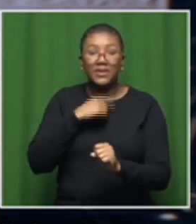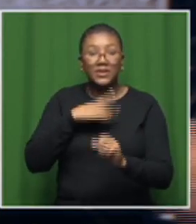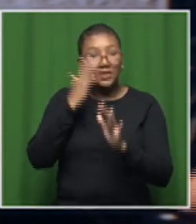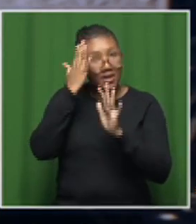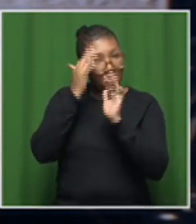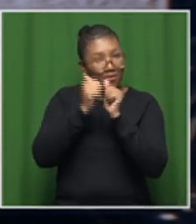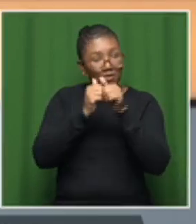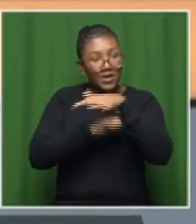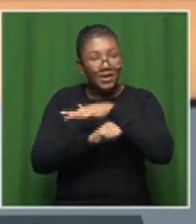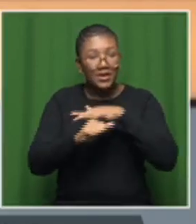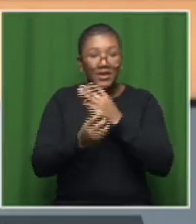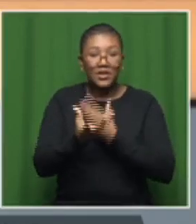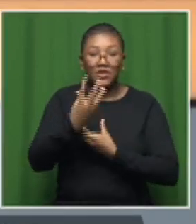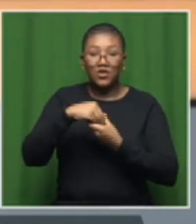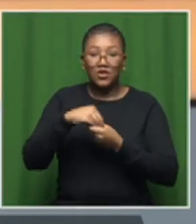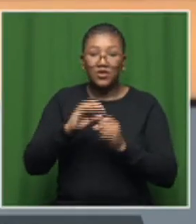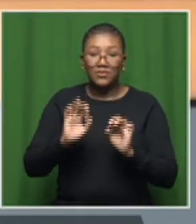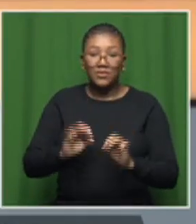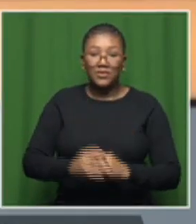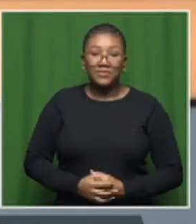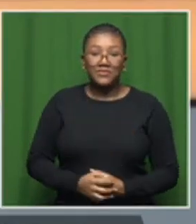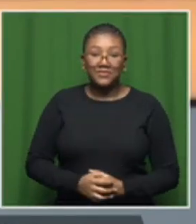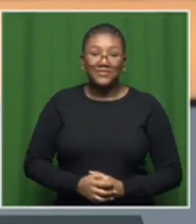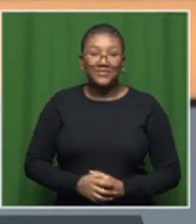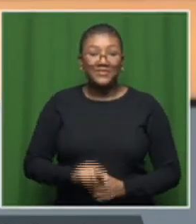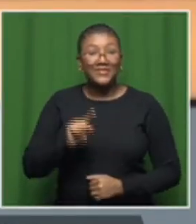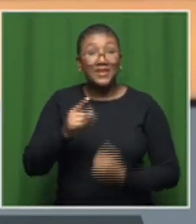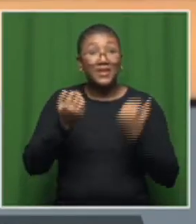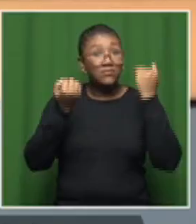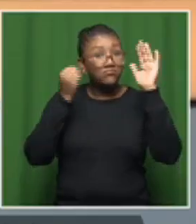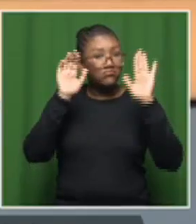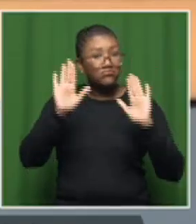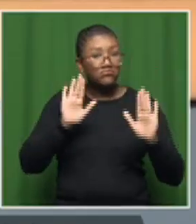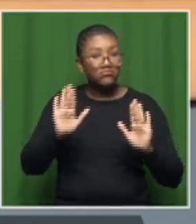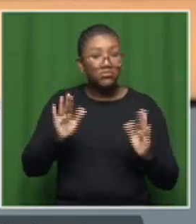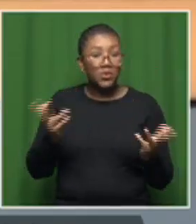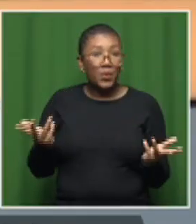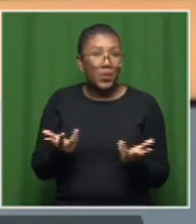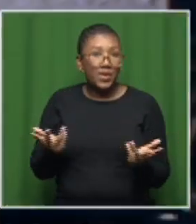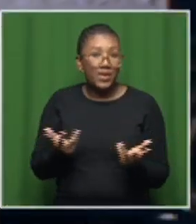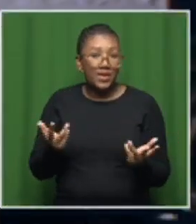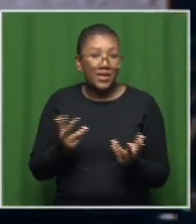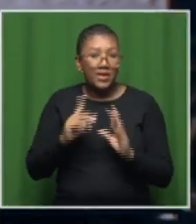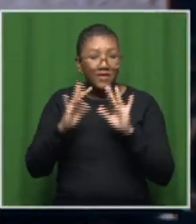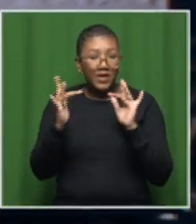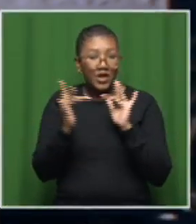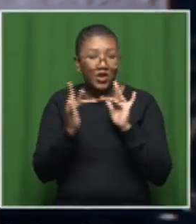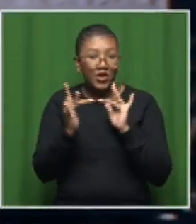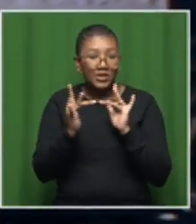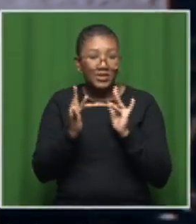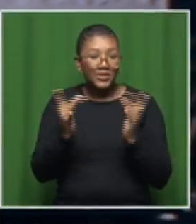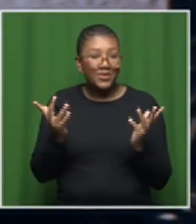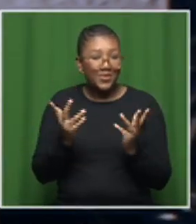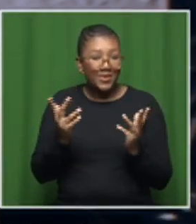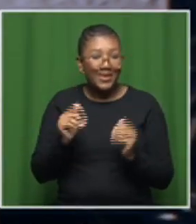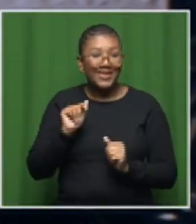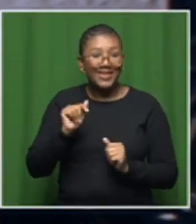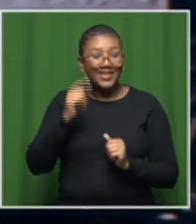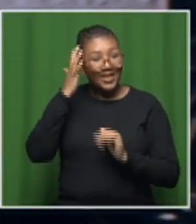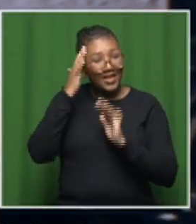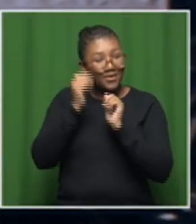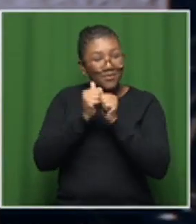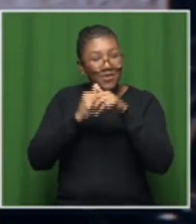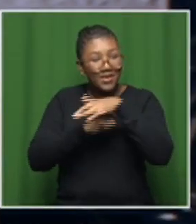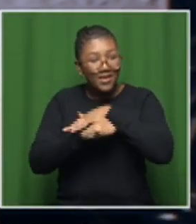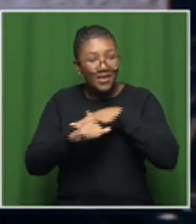Dr. Dee, we're wrapping up. Where is this obviously going to be held and for how long as well? So how do people contact you? Your Brain is a Garden is actually at Kingsmead College,